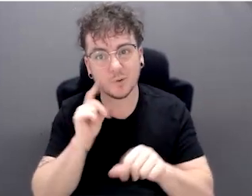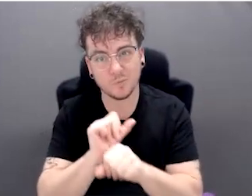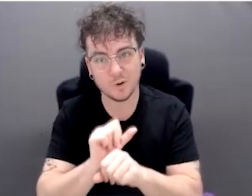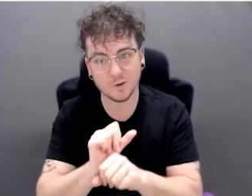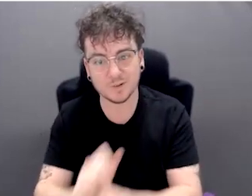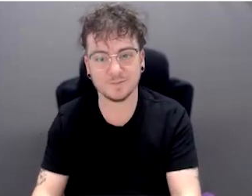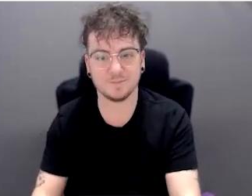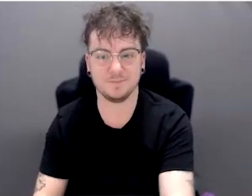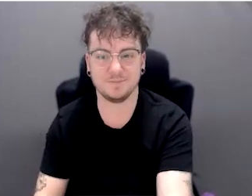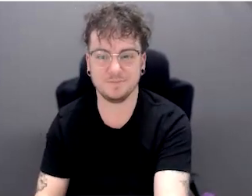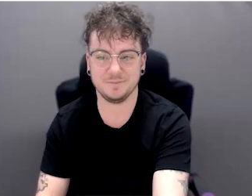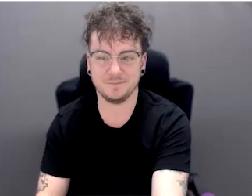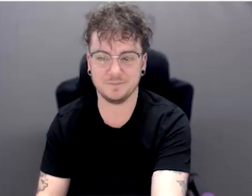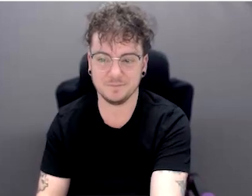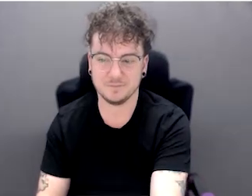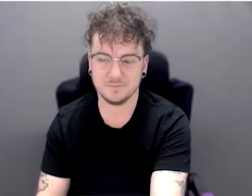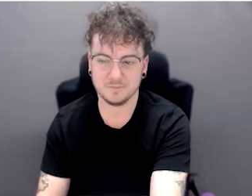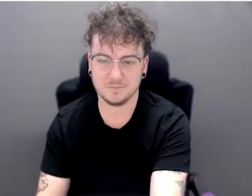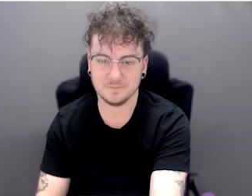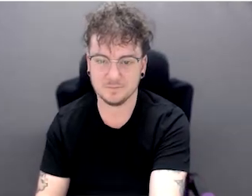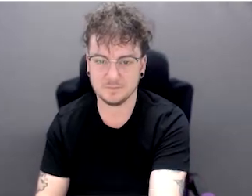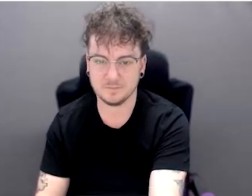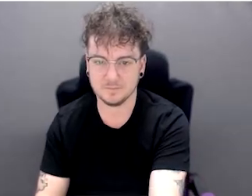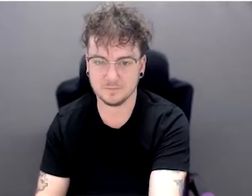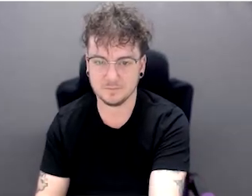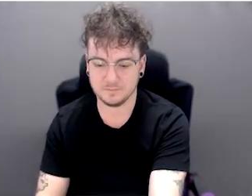Next slide, please.